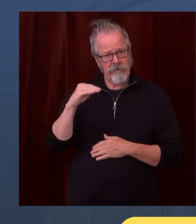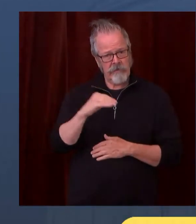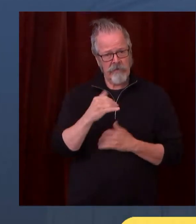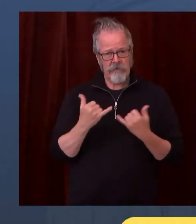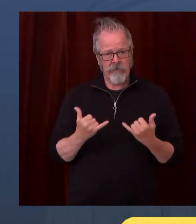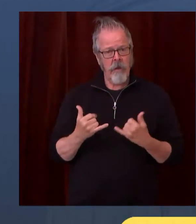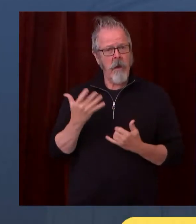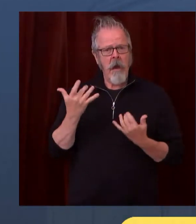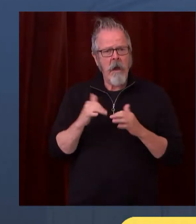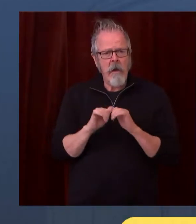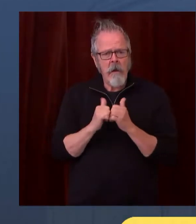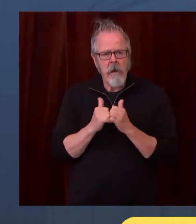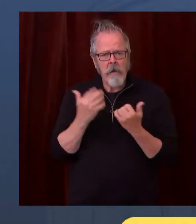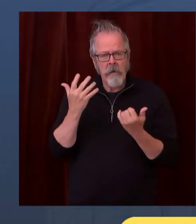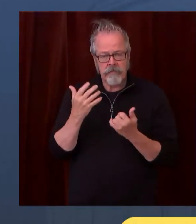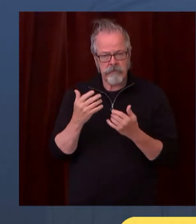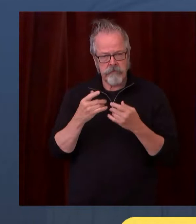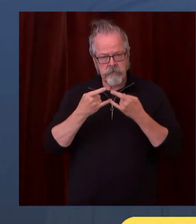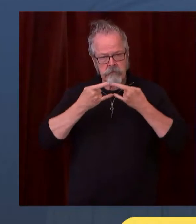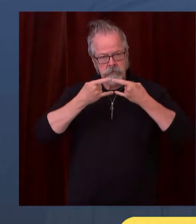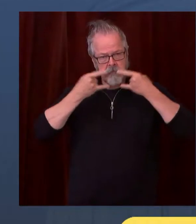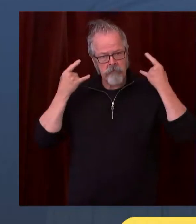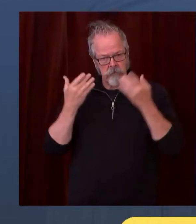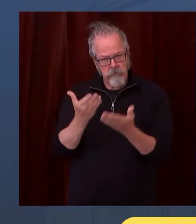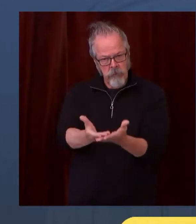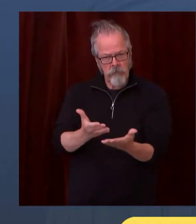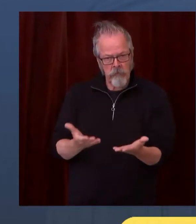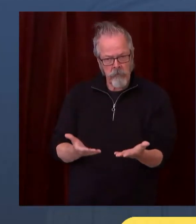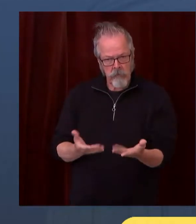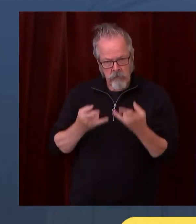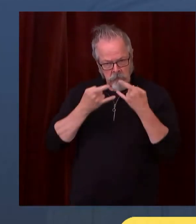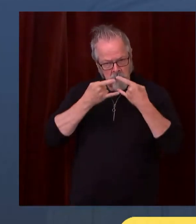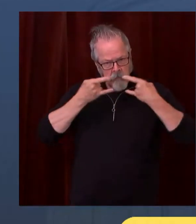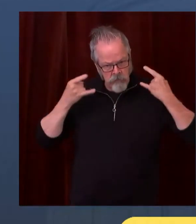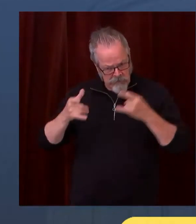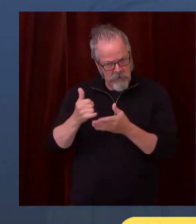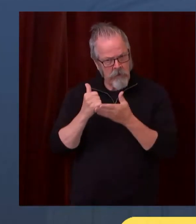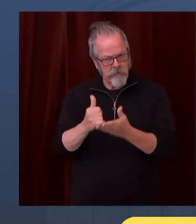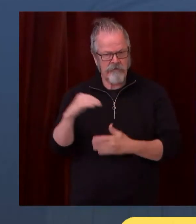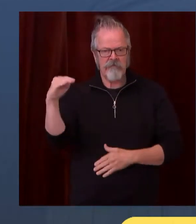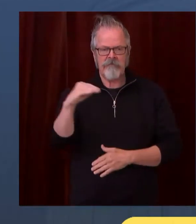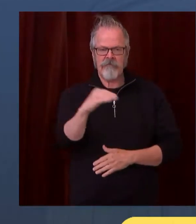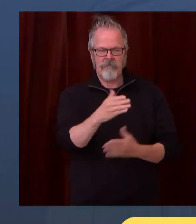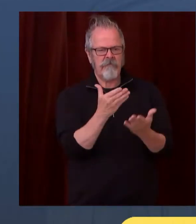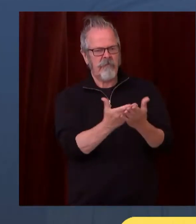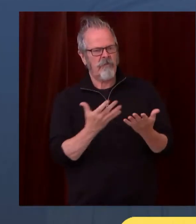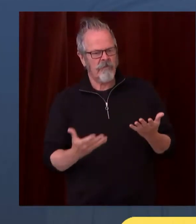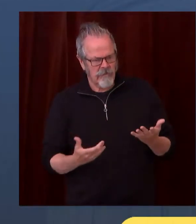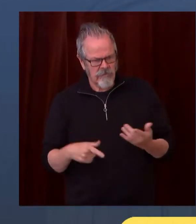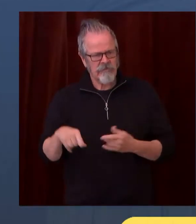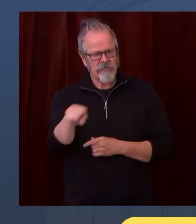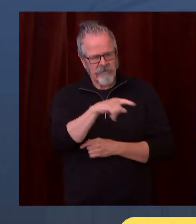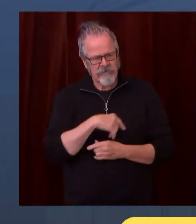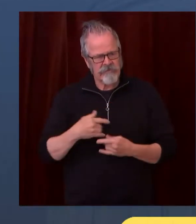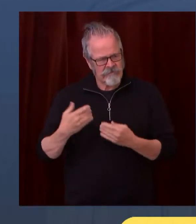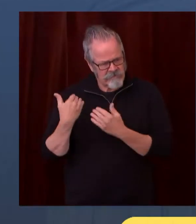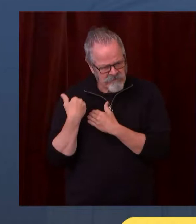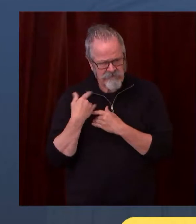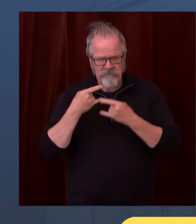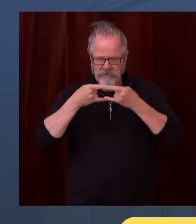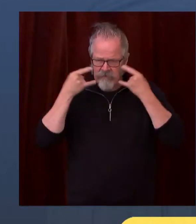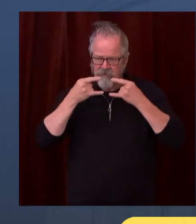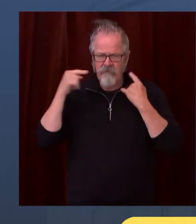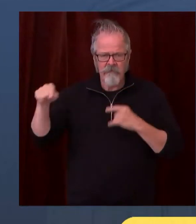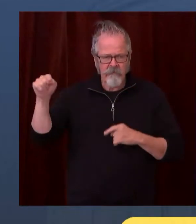my order to make sure that people are masked when they're in retail spaces. And we think we're showing some success with that effort. I want to